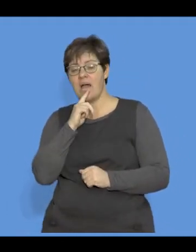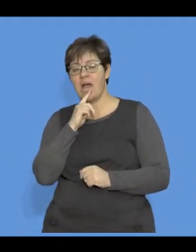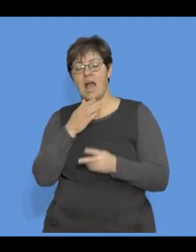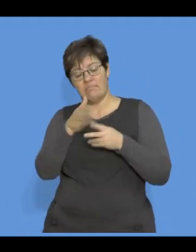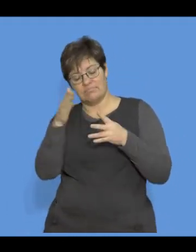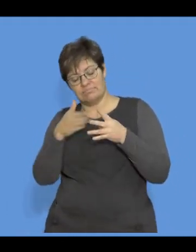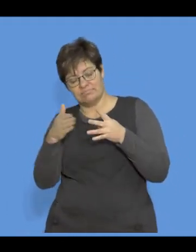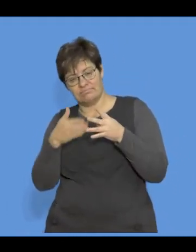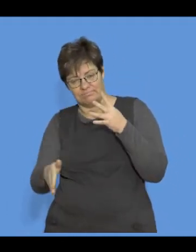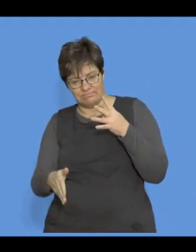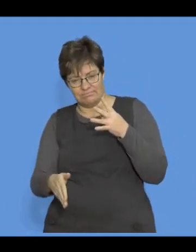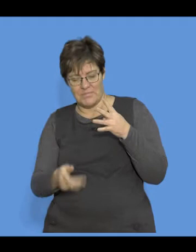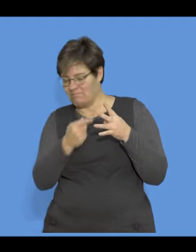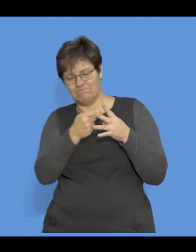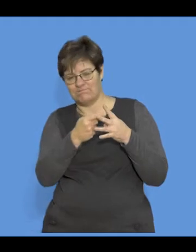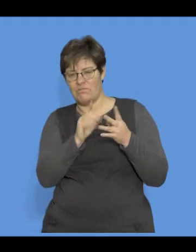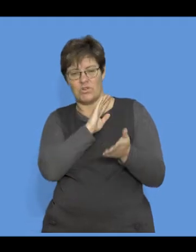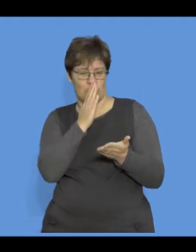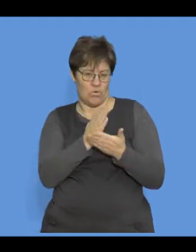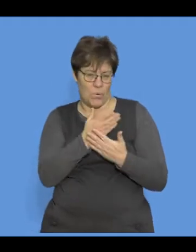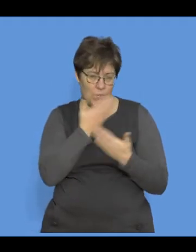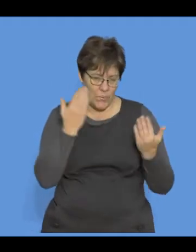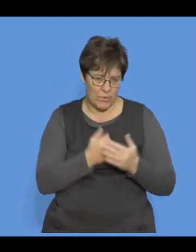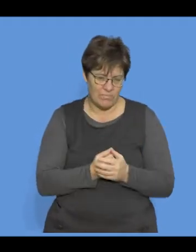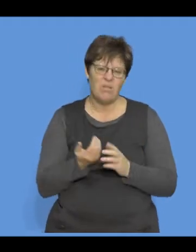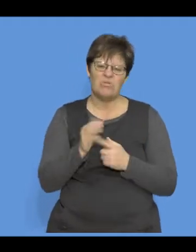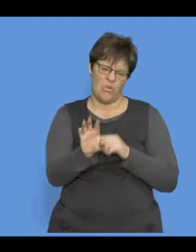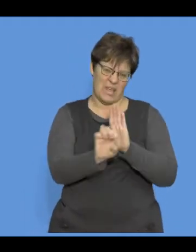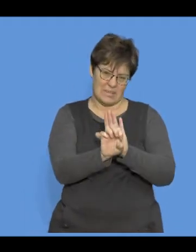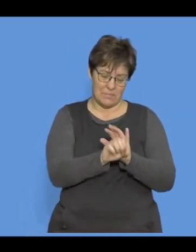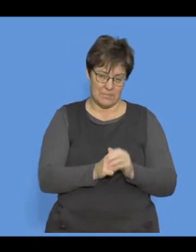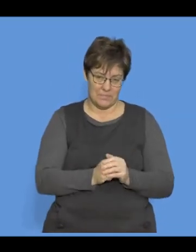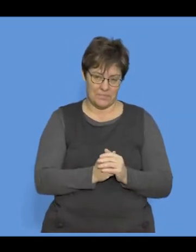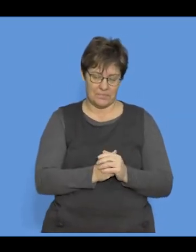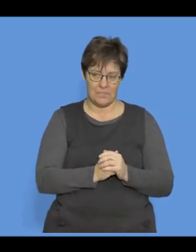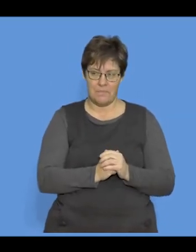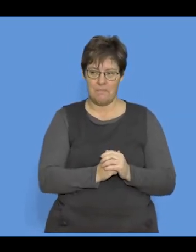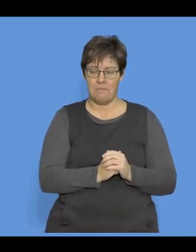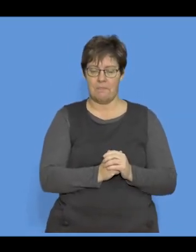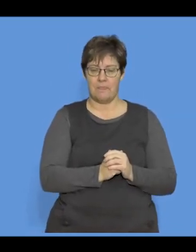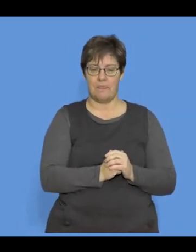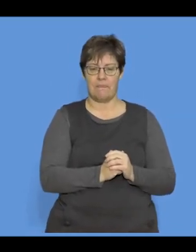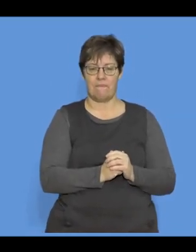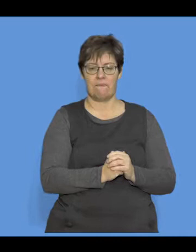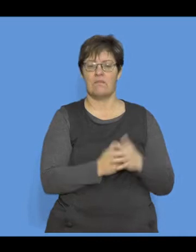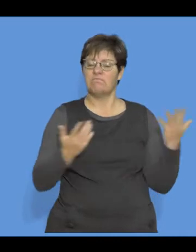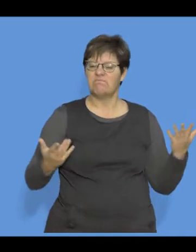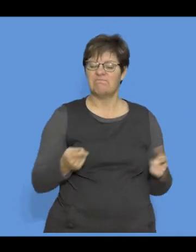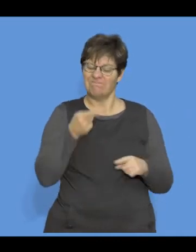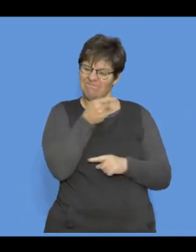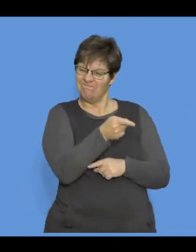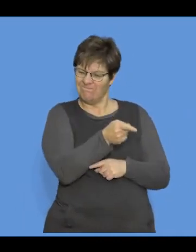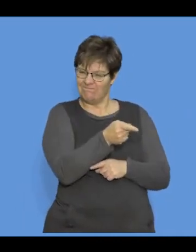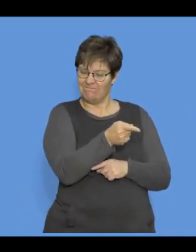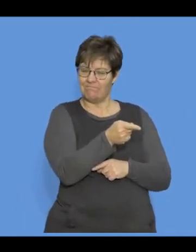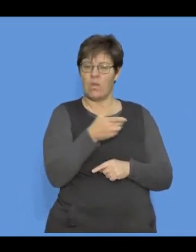incorrect errors if you're not sure. And we'll show you some examples. So in this particular section, what I want to